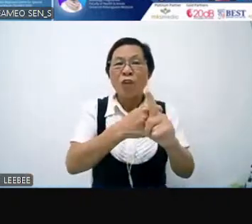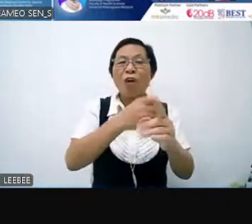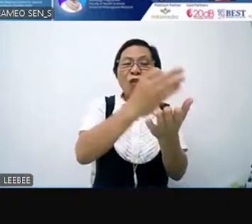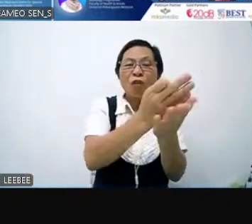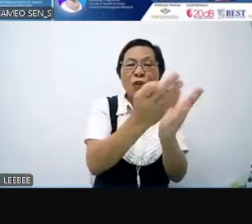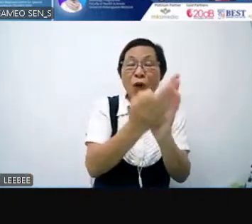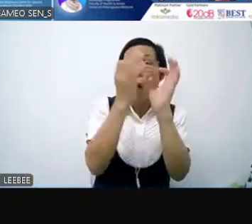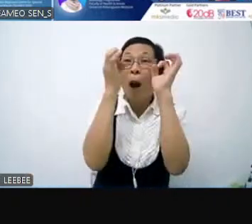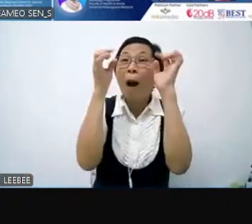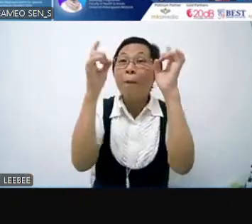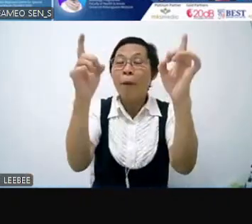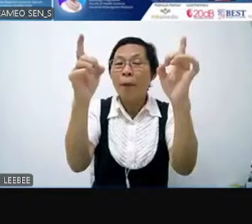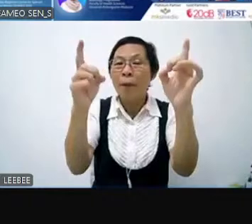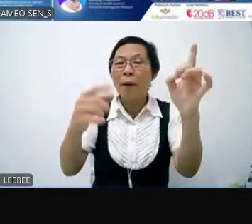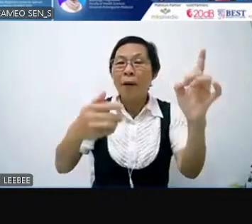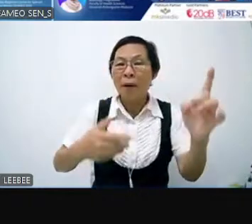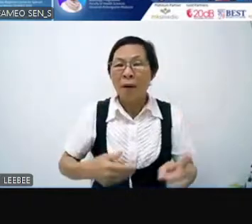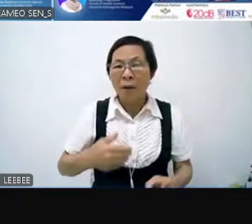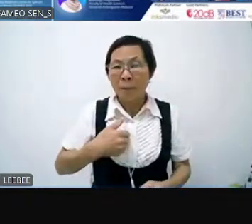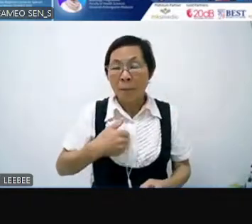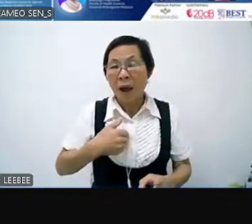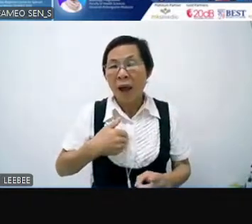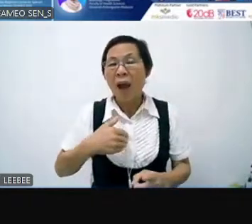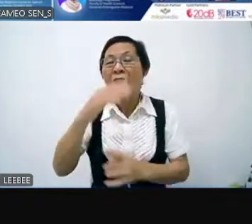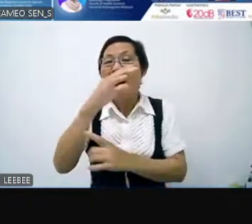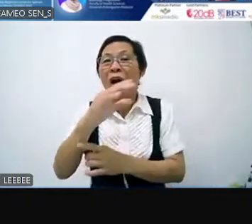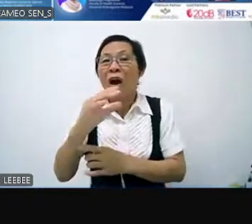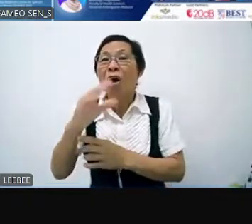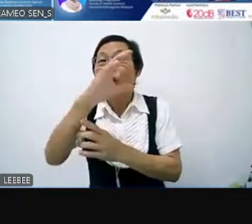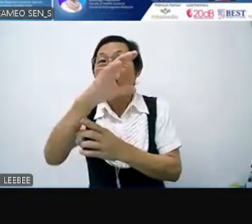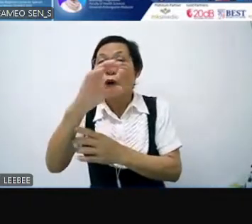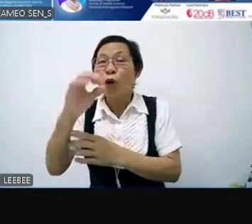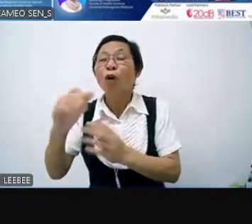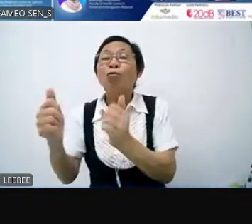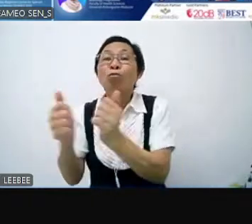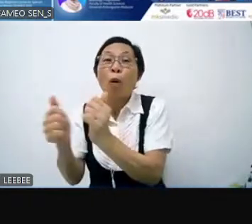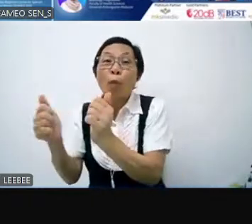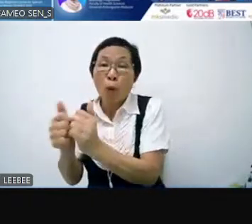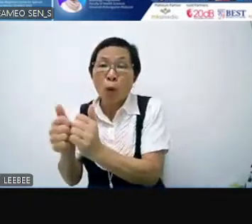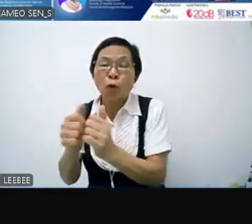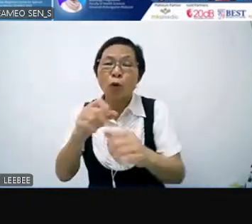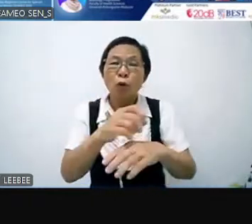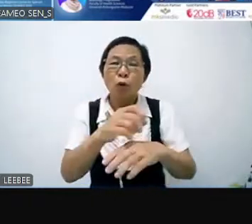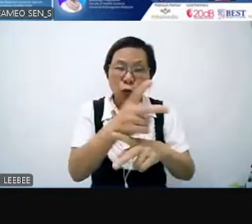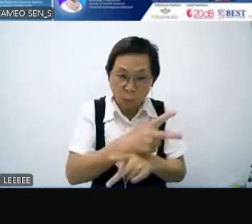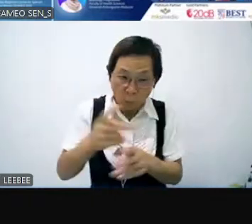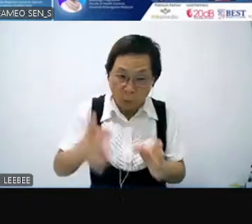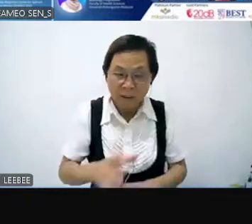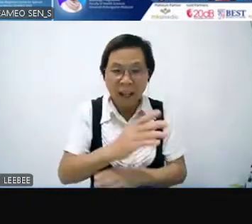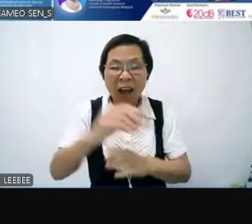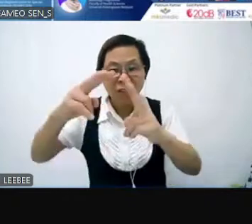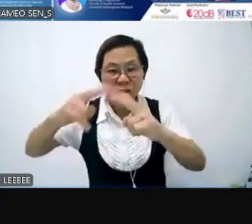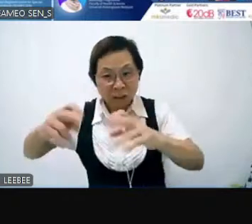of Education as my co-supervisor and co-researcher. Now, let's get started.